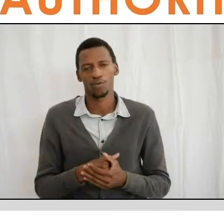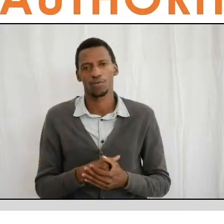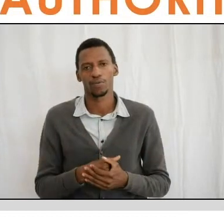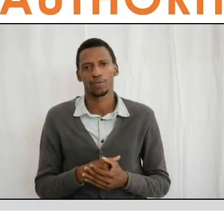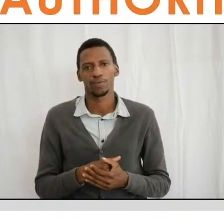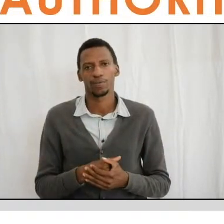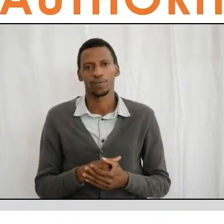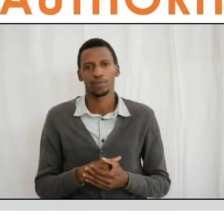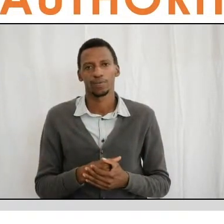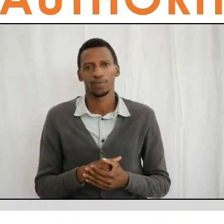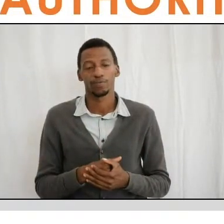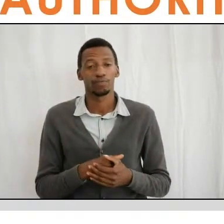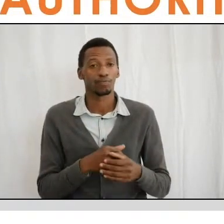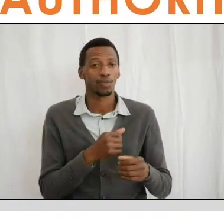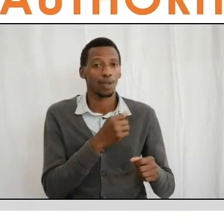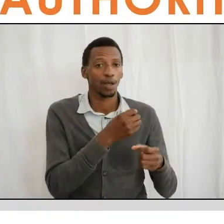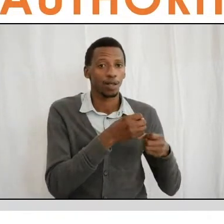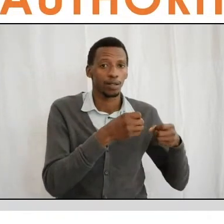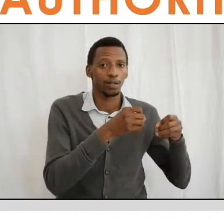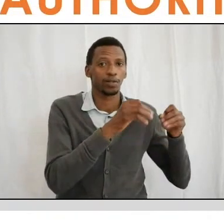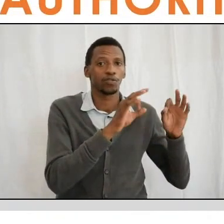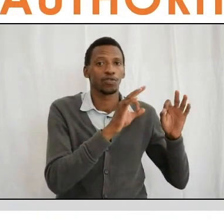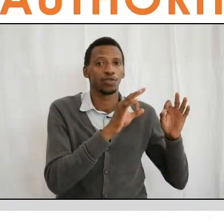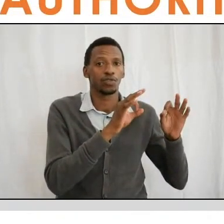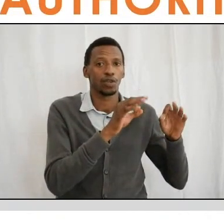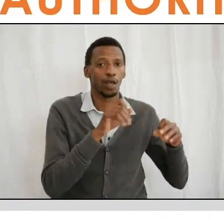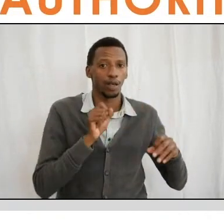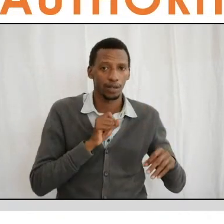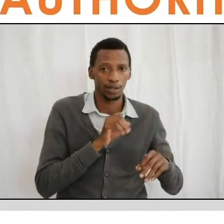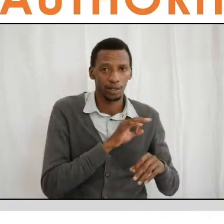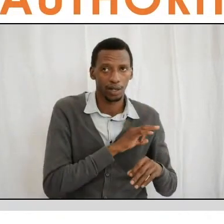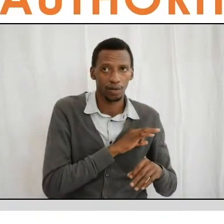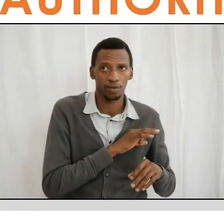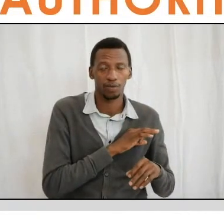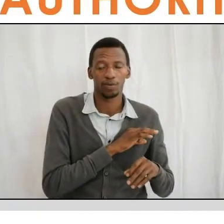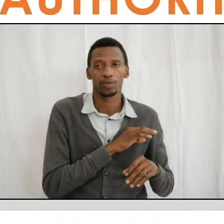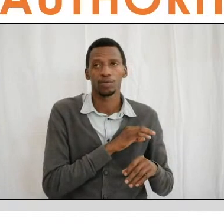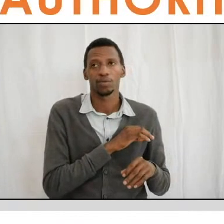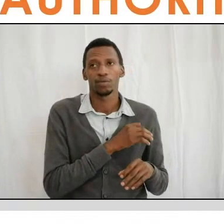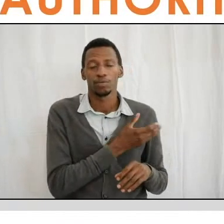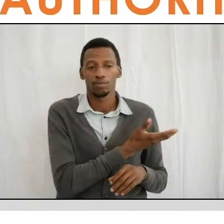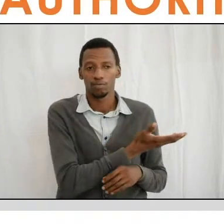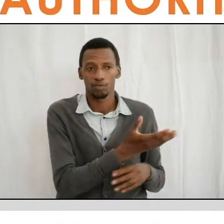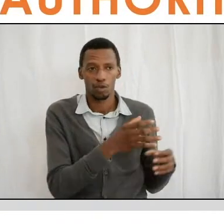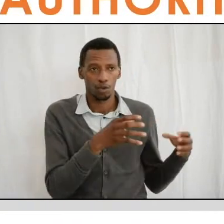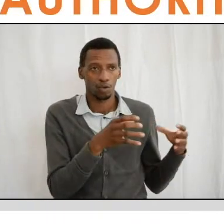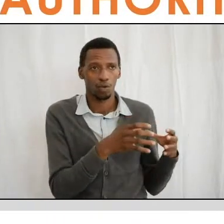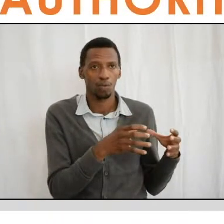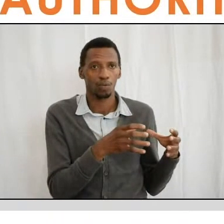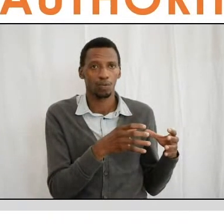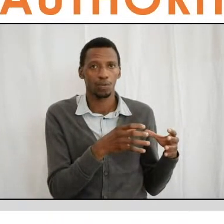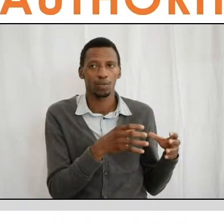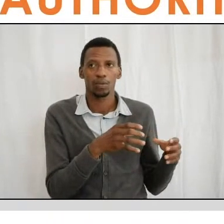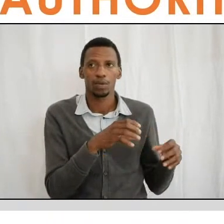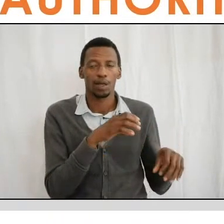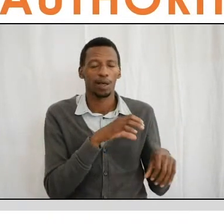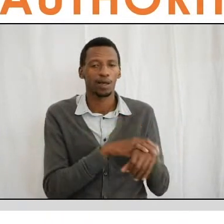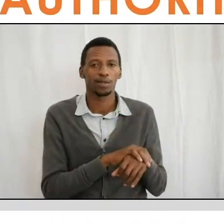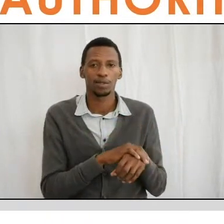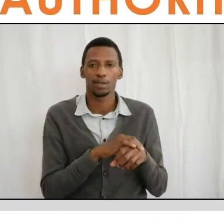The nobles, the officials, they kept quiet because they could find